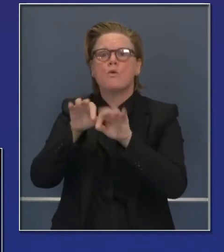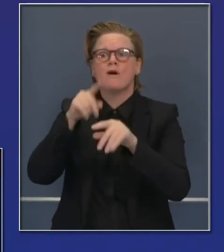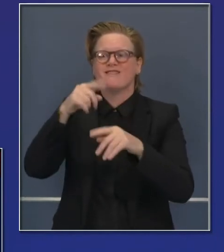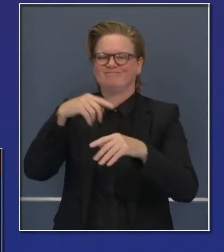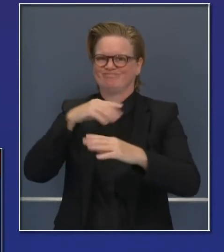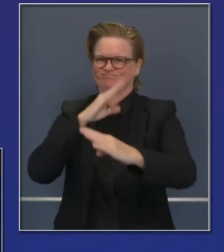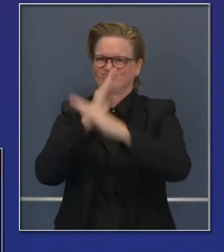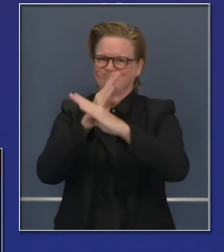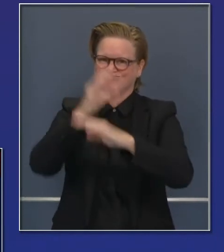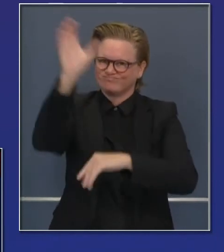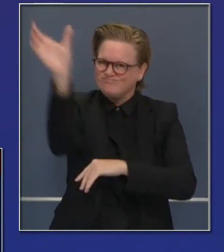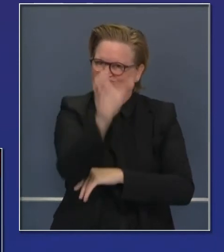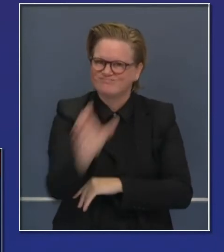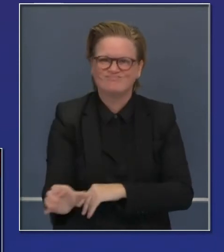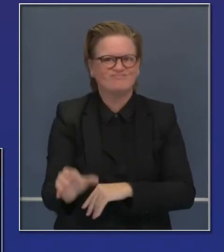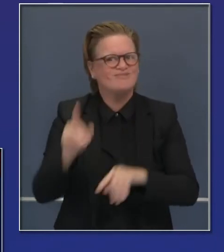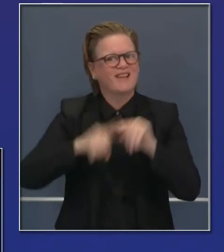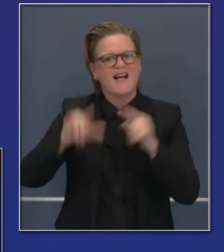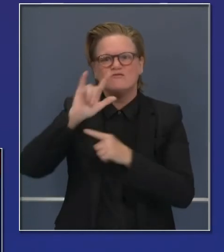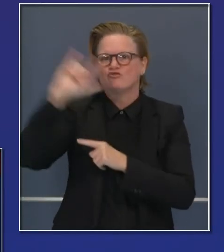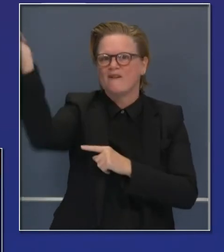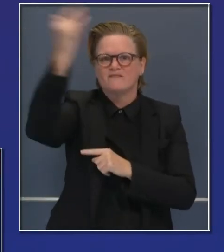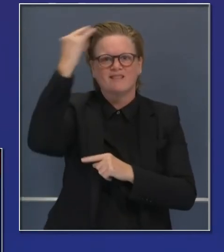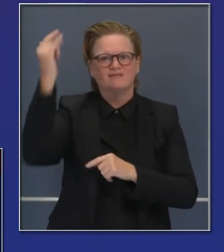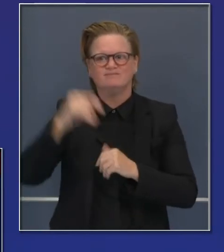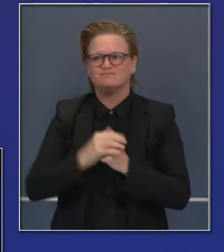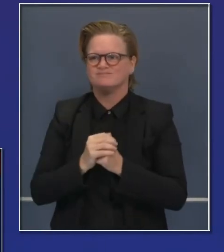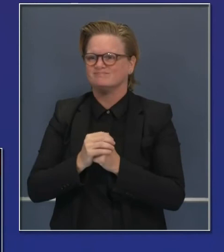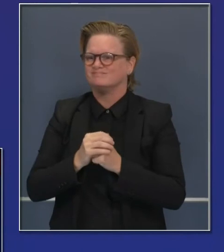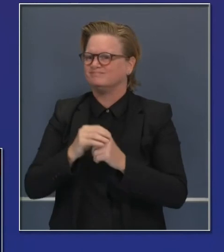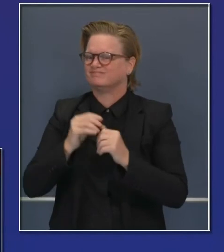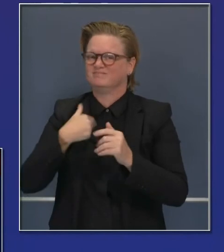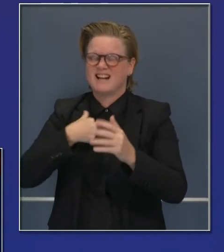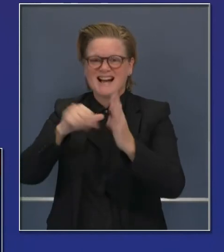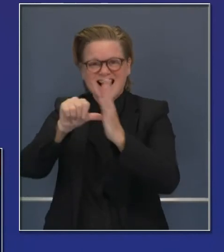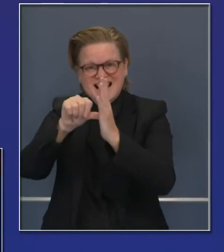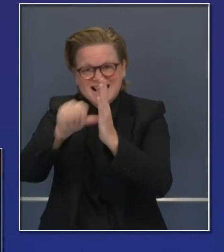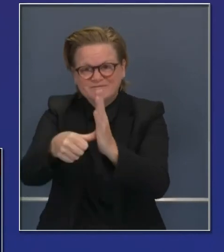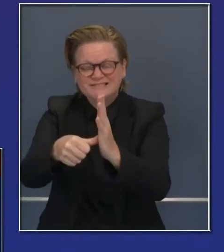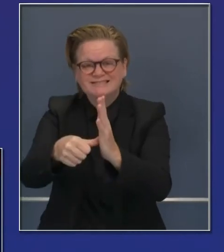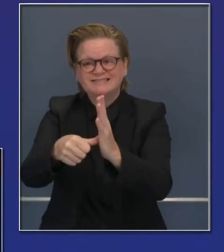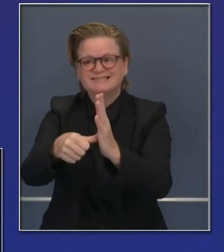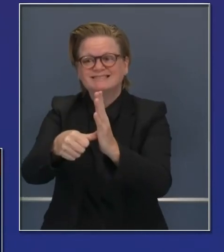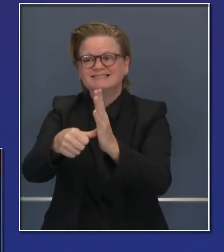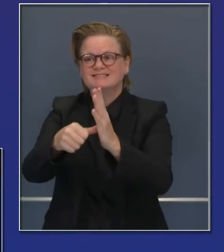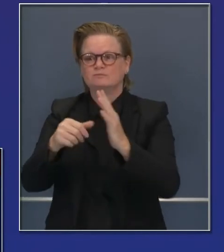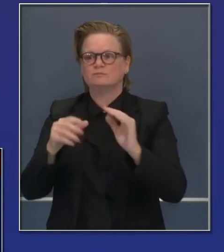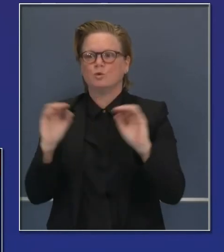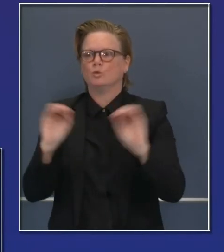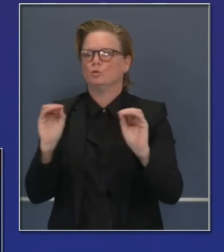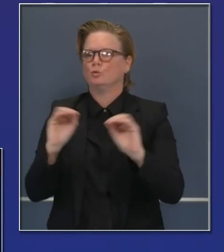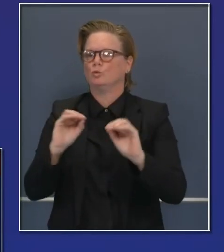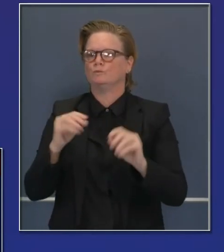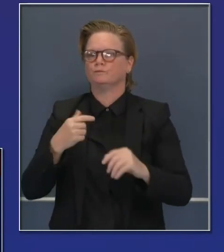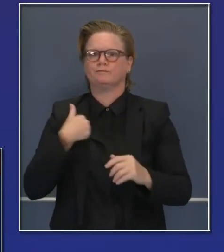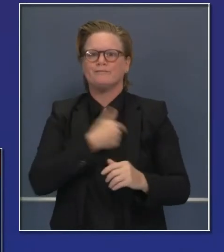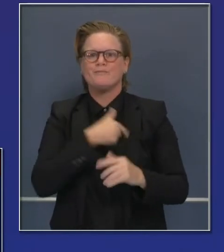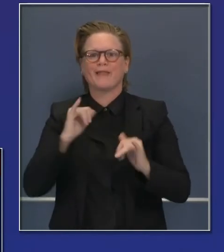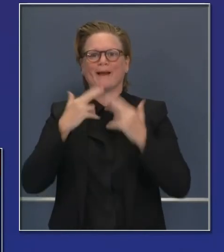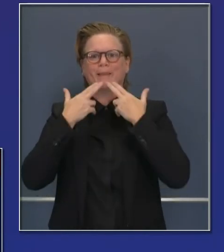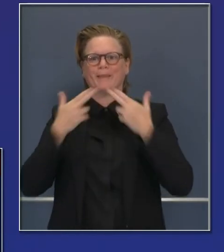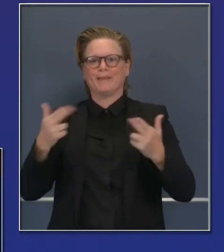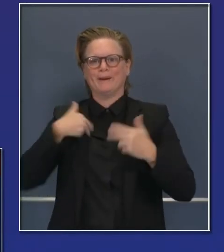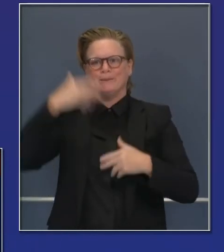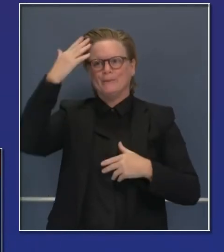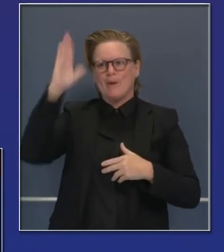we want to emphasize. None of us are naive. I certainly am not, of the mental stress that all of us are